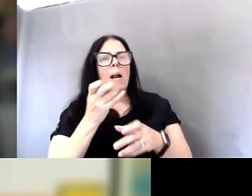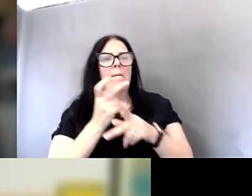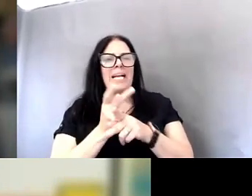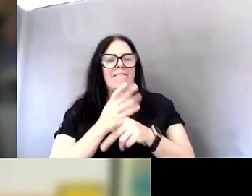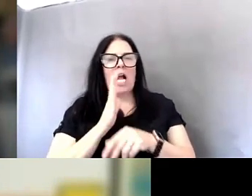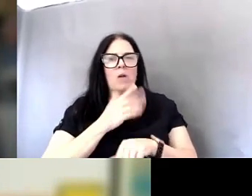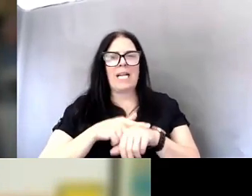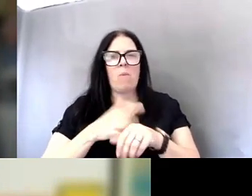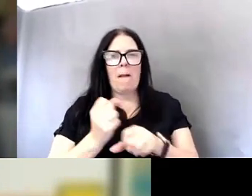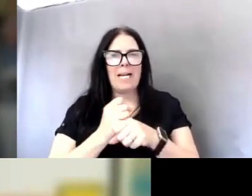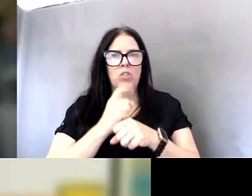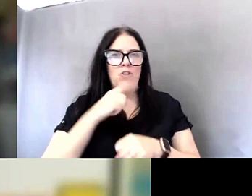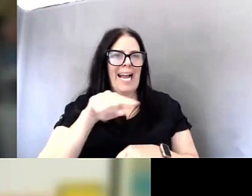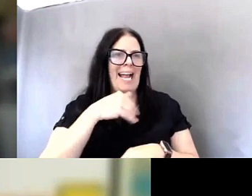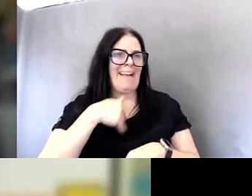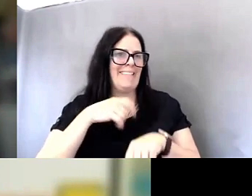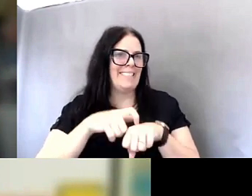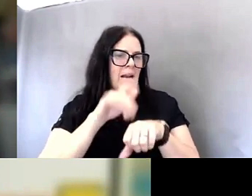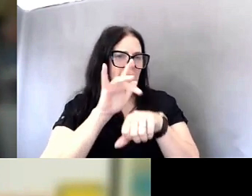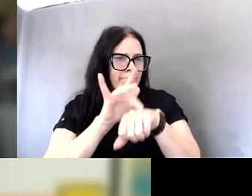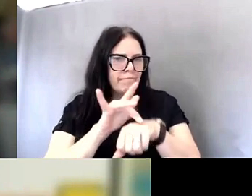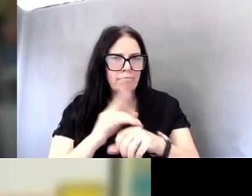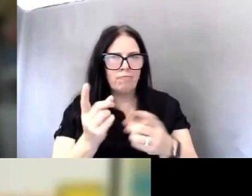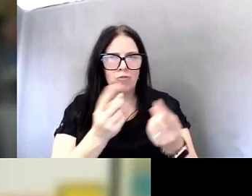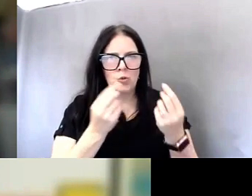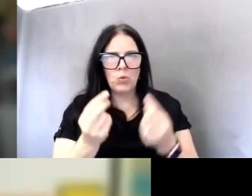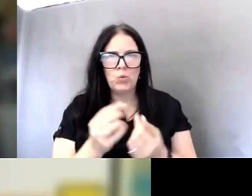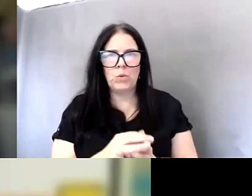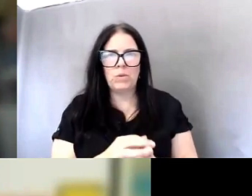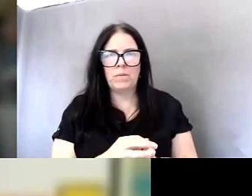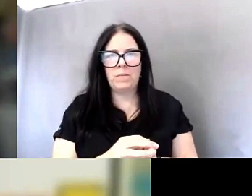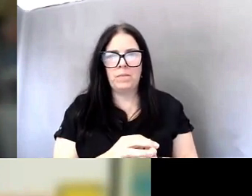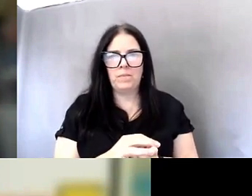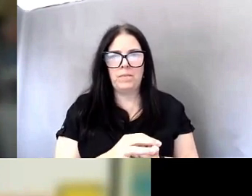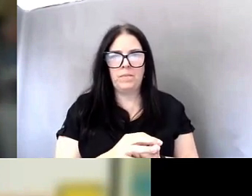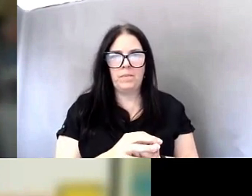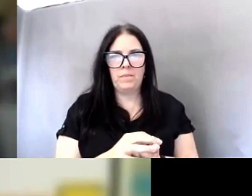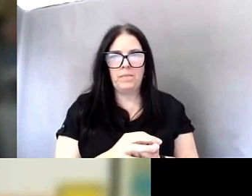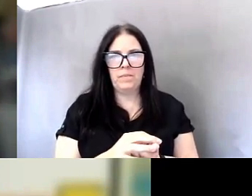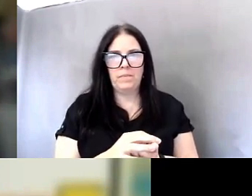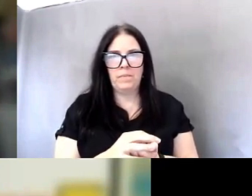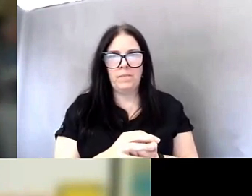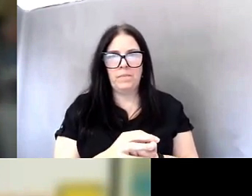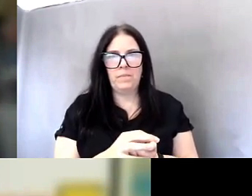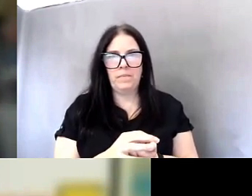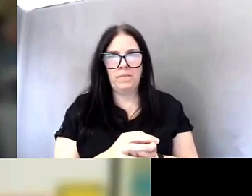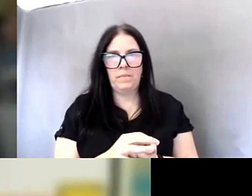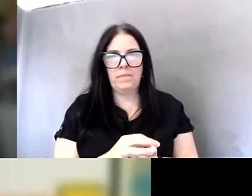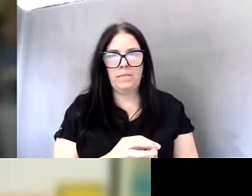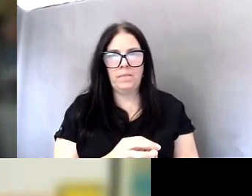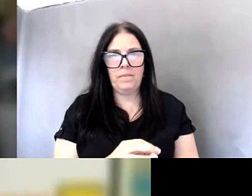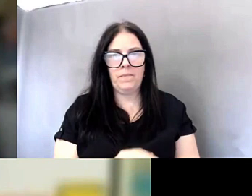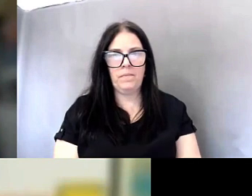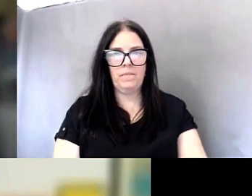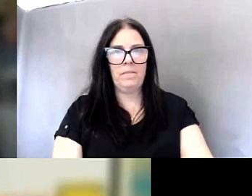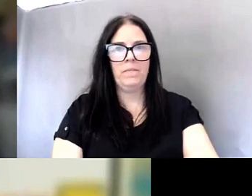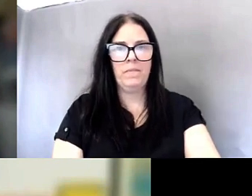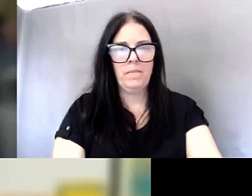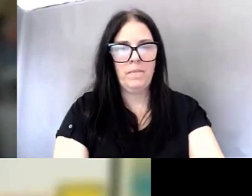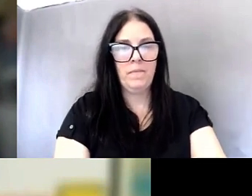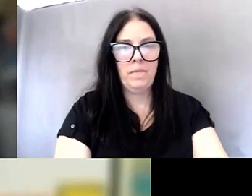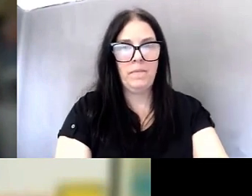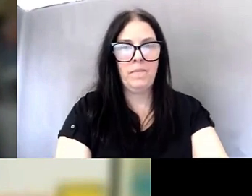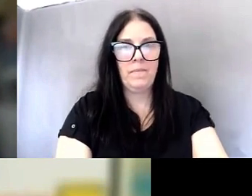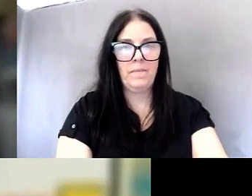some time to explore. How are we doing, Monica? It's 3:53, so we have time. We